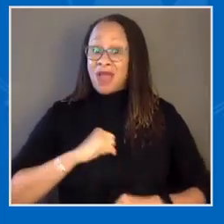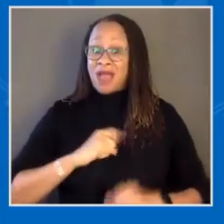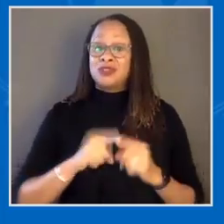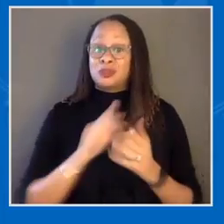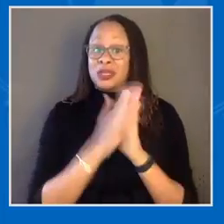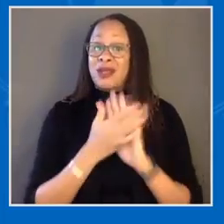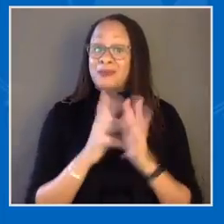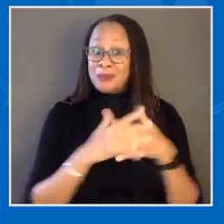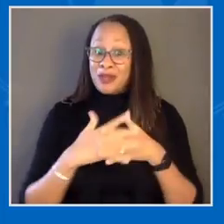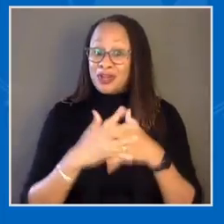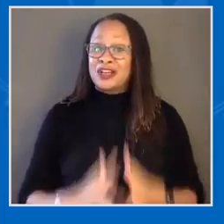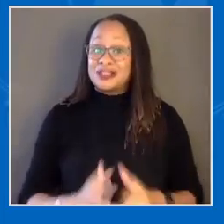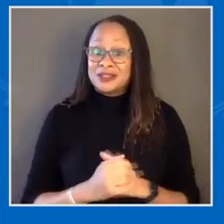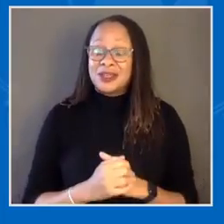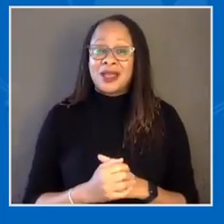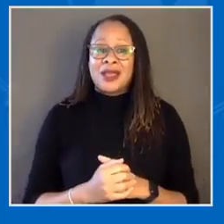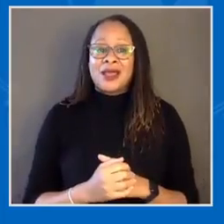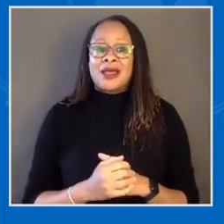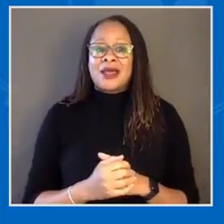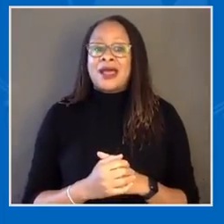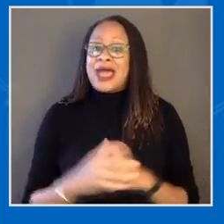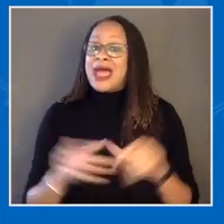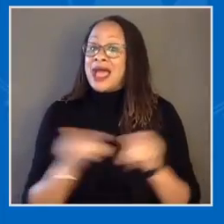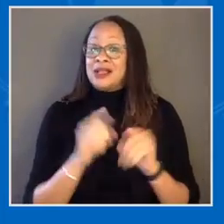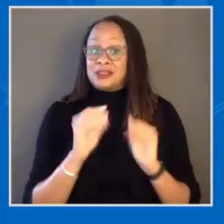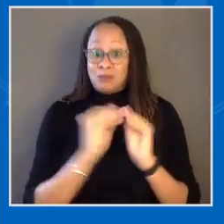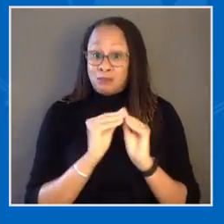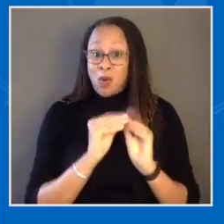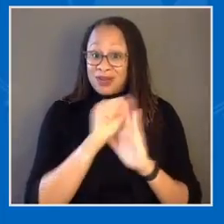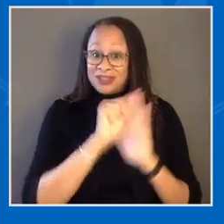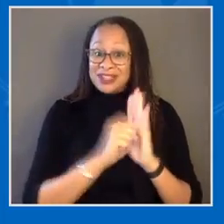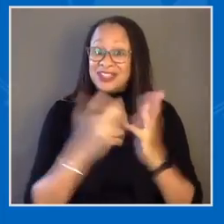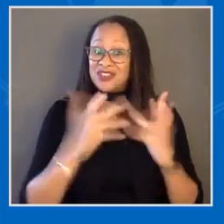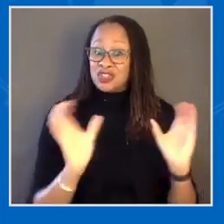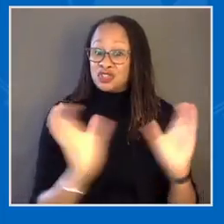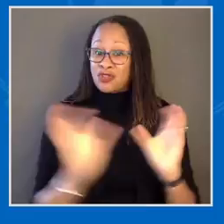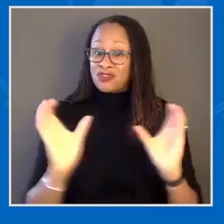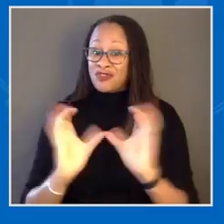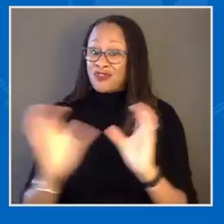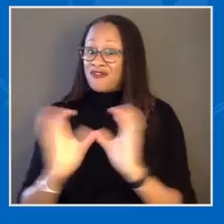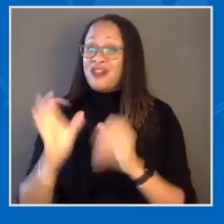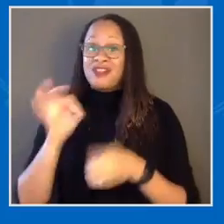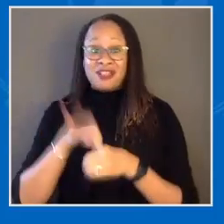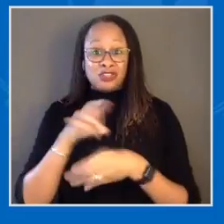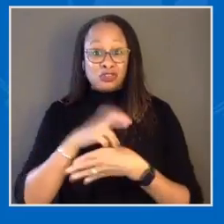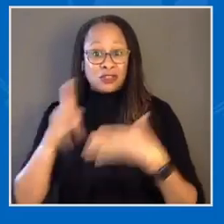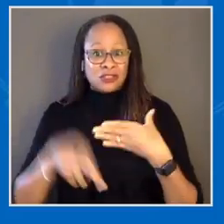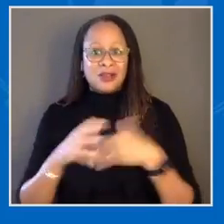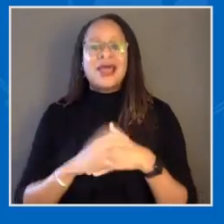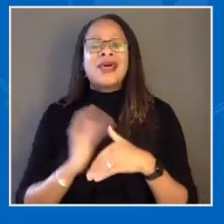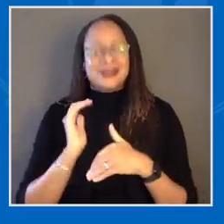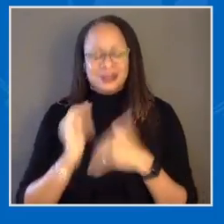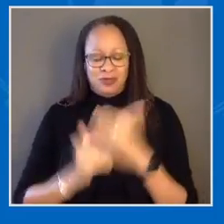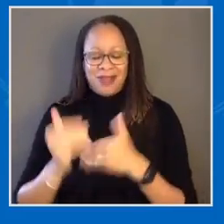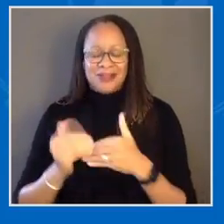more states certify the results of this election, there's progress to wrap up our victory.